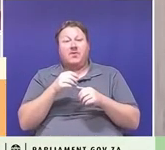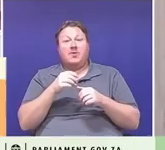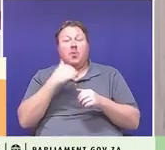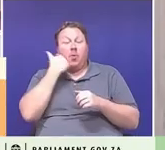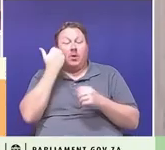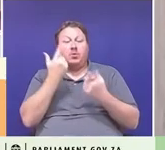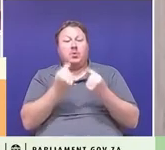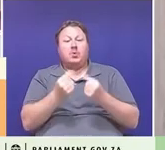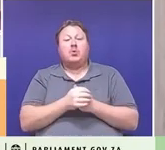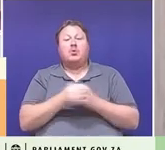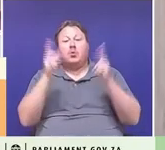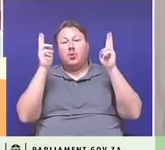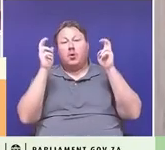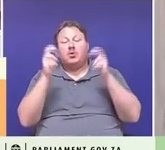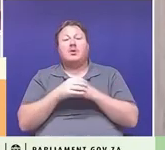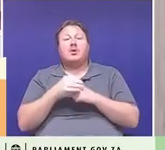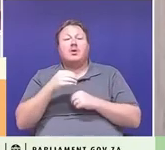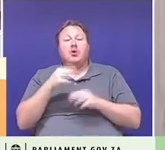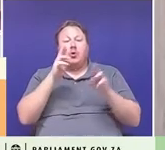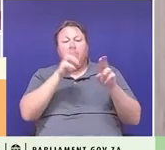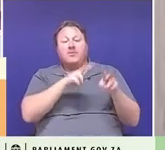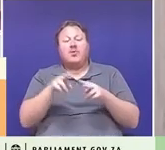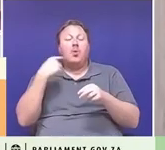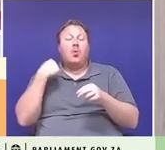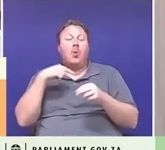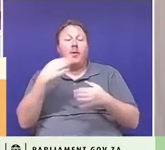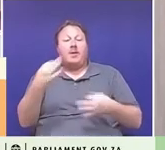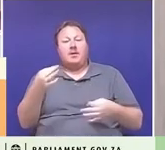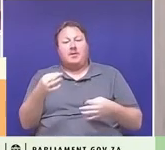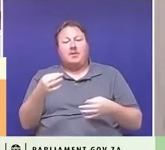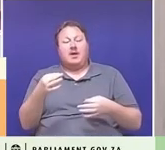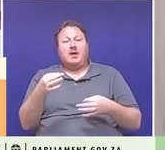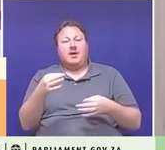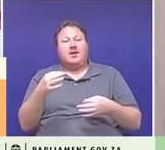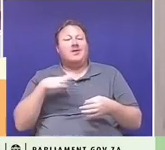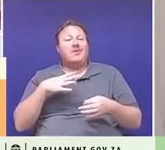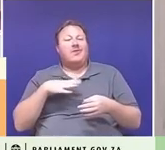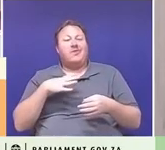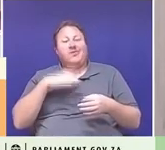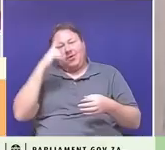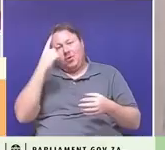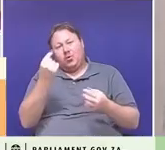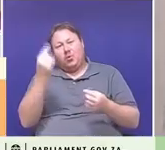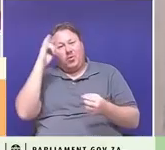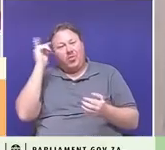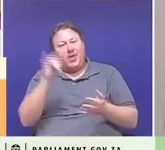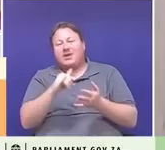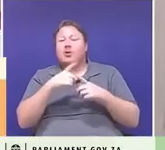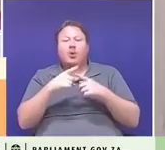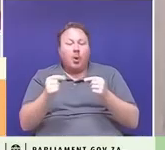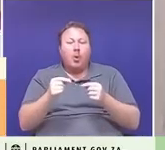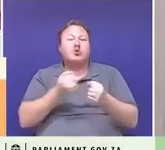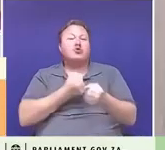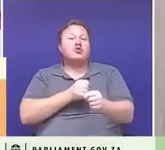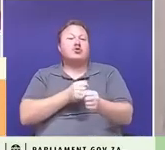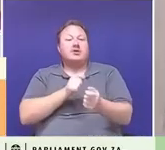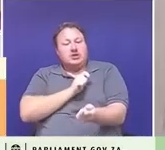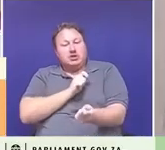not a cosmetic update. It is a strategic reset," unquote. Honourable